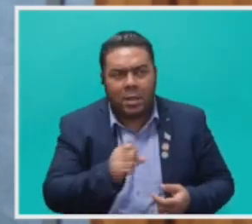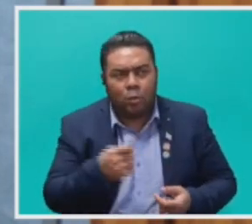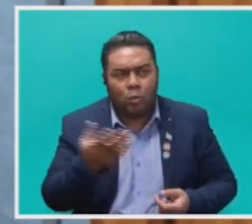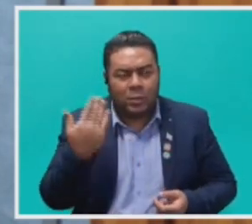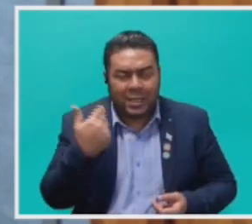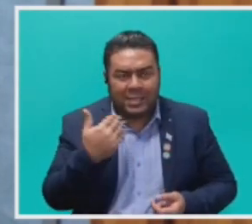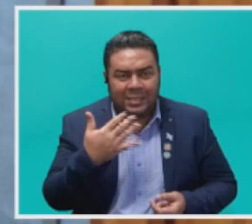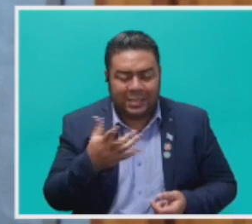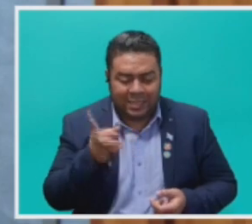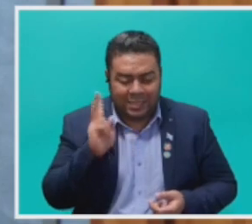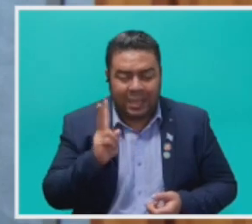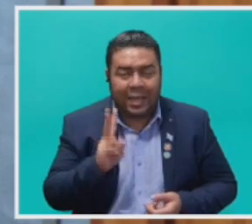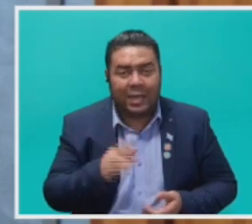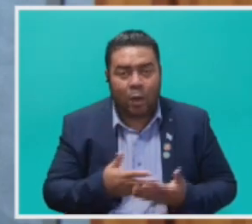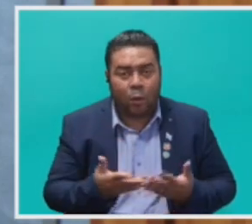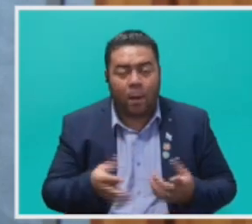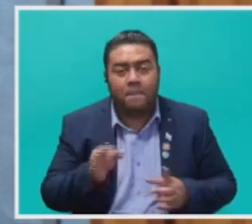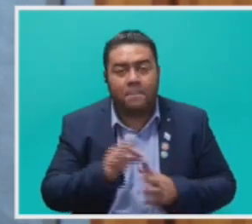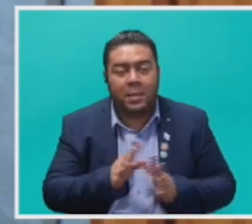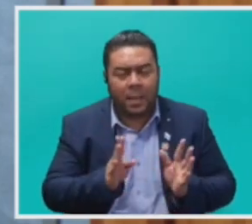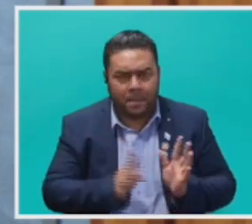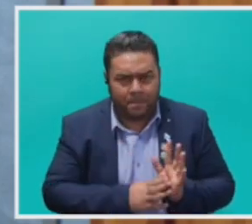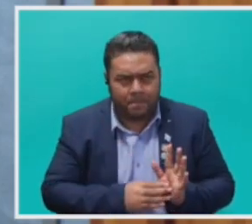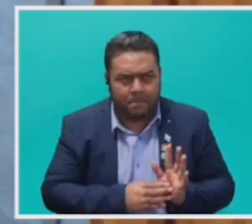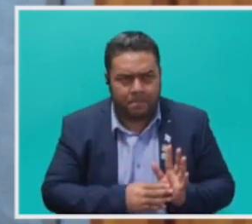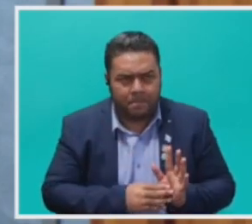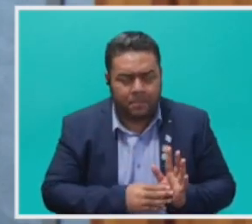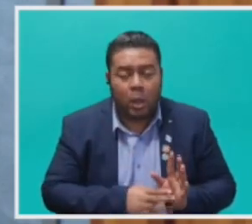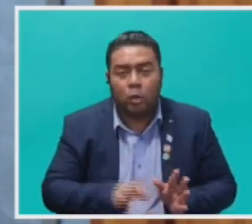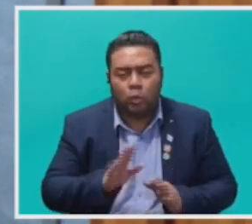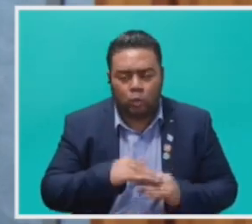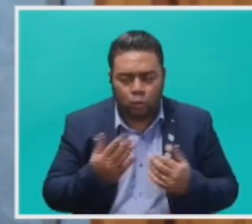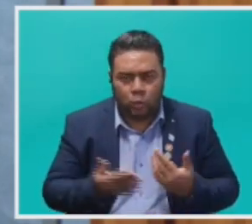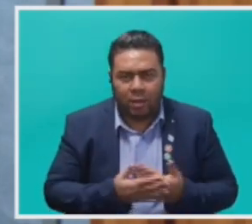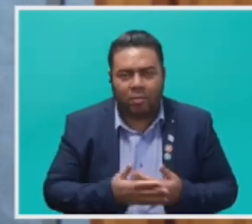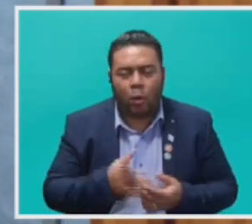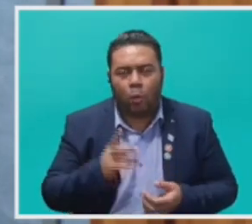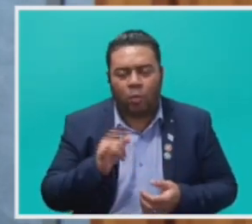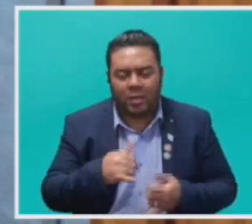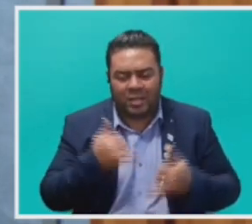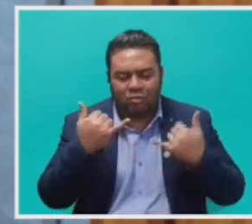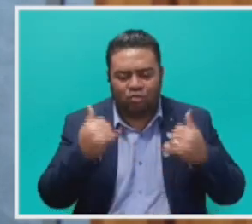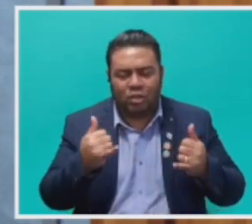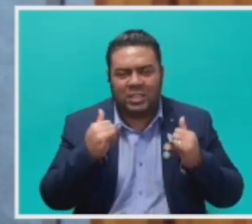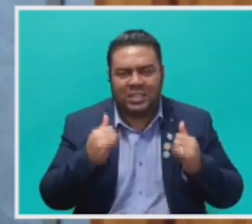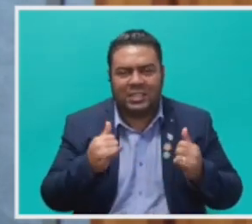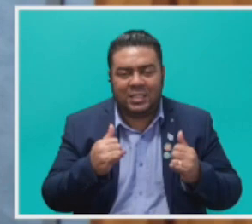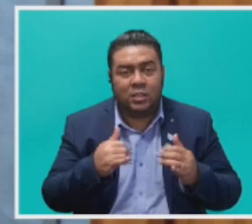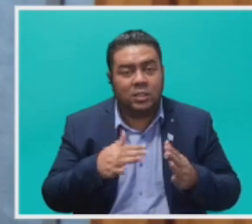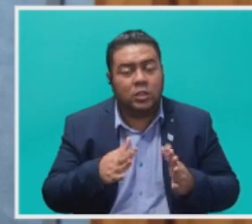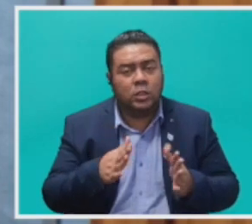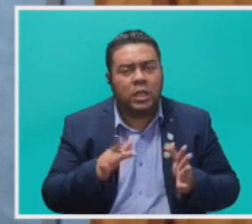then and is again now our Prime Minister, together with the late Justice Jairam Reddy.